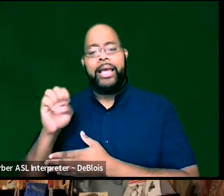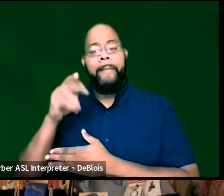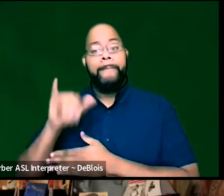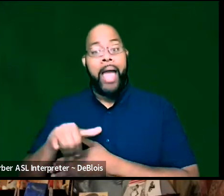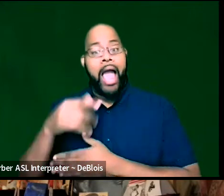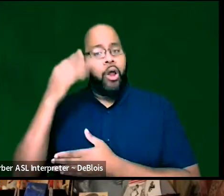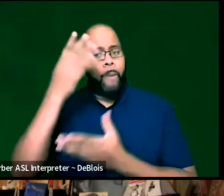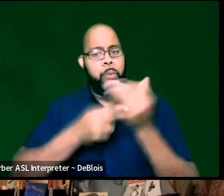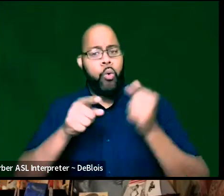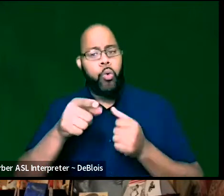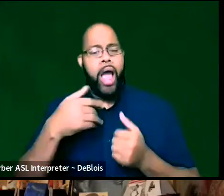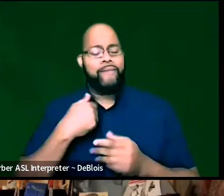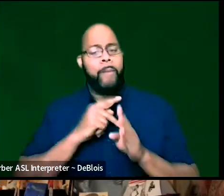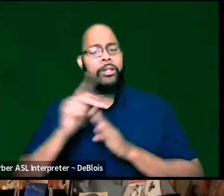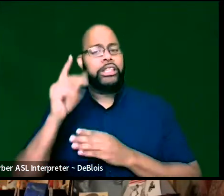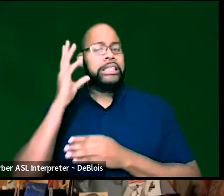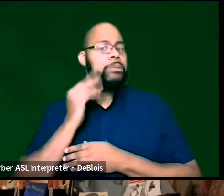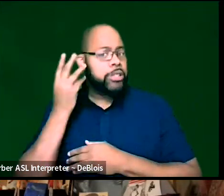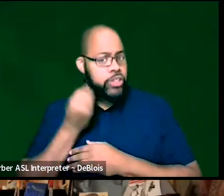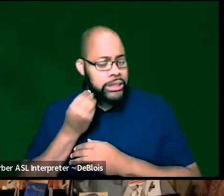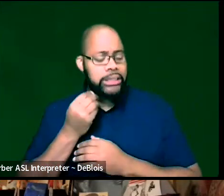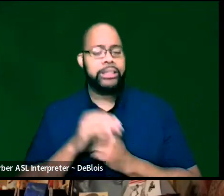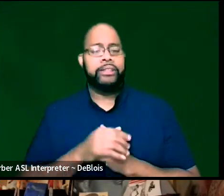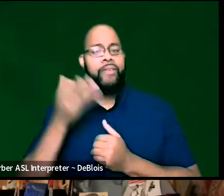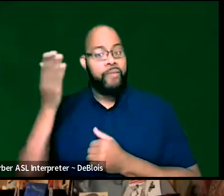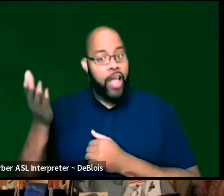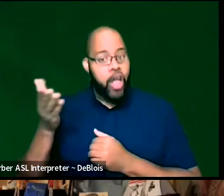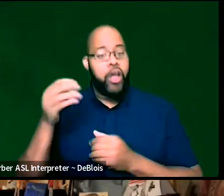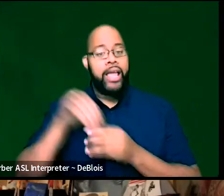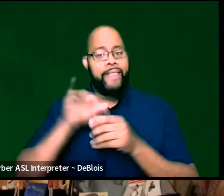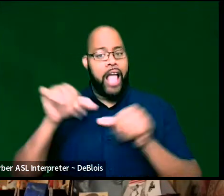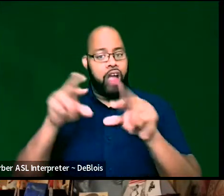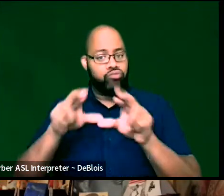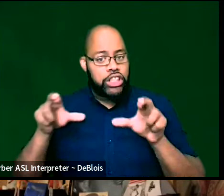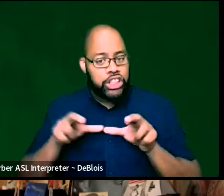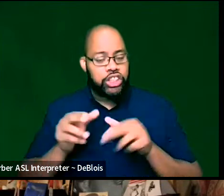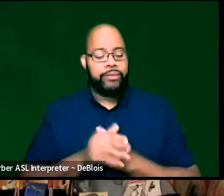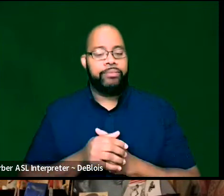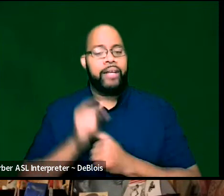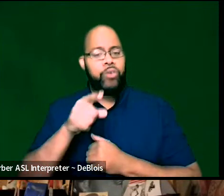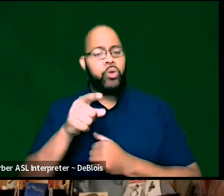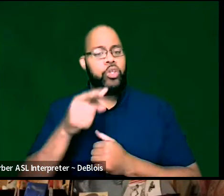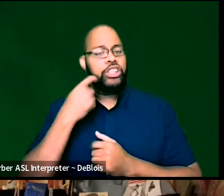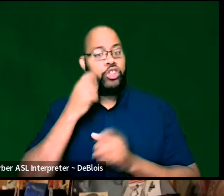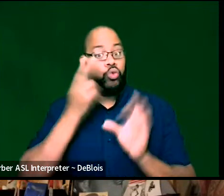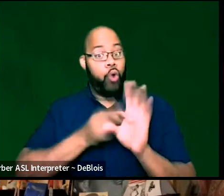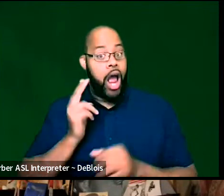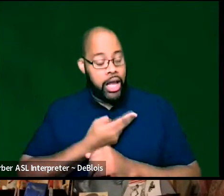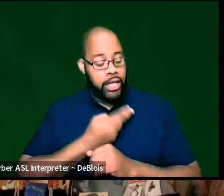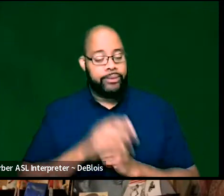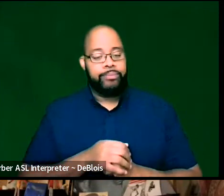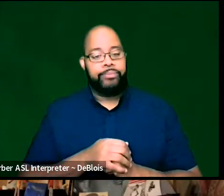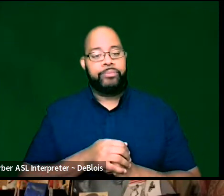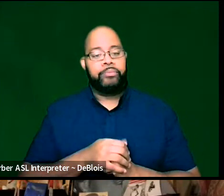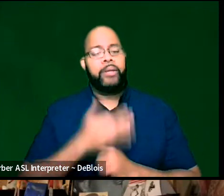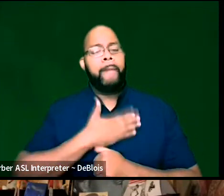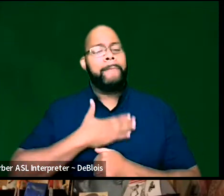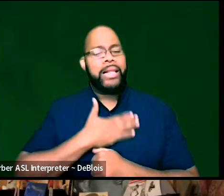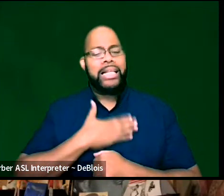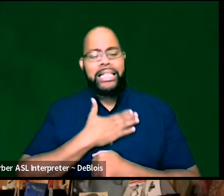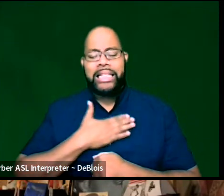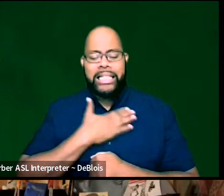both have professional experiences there in that region. If you are just joining us, please,